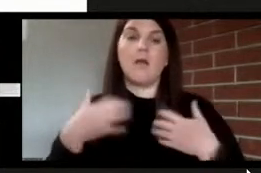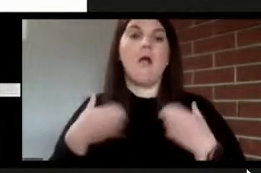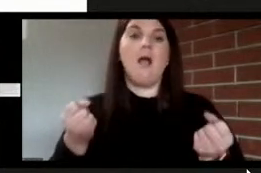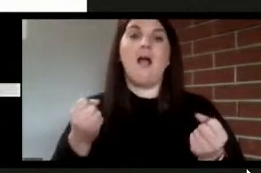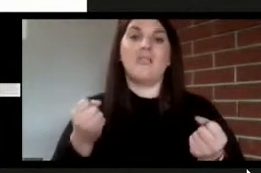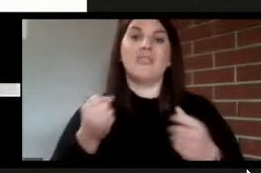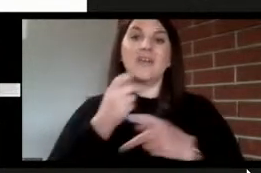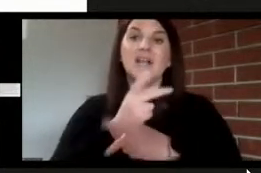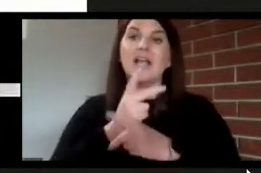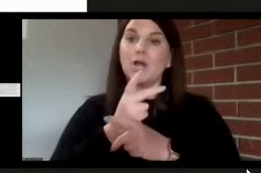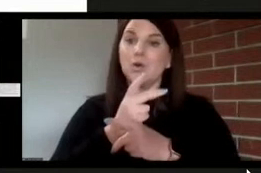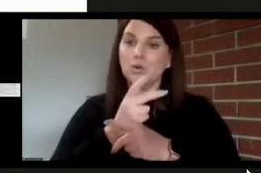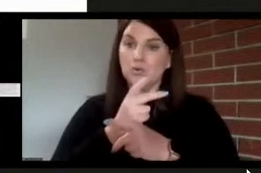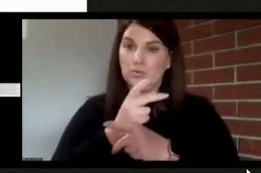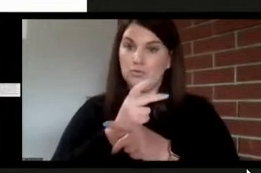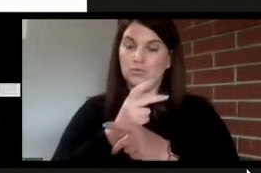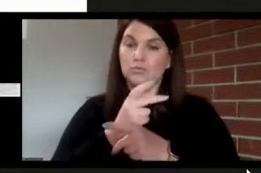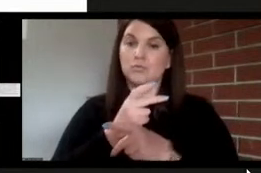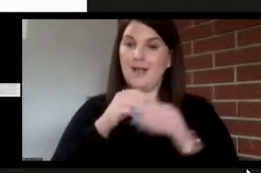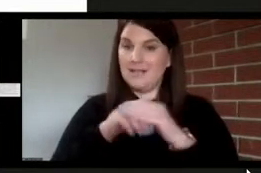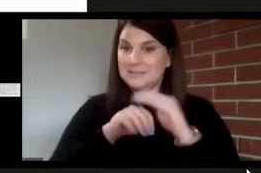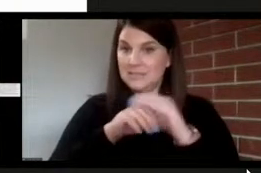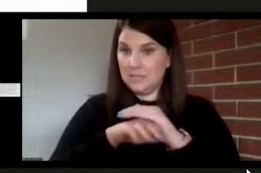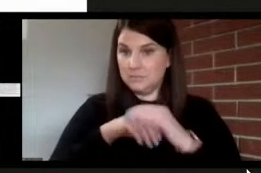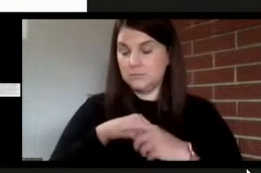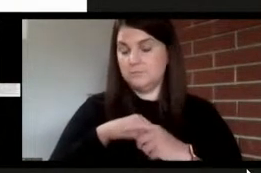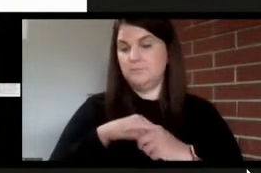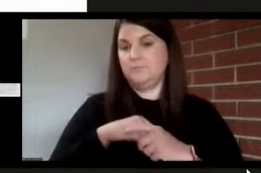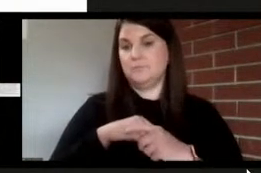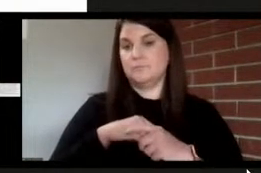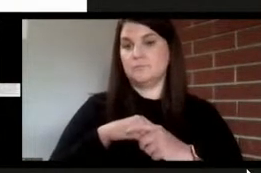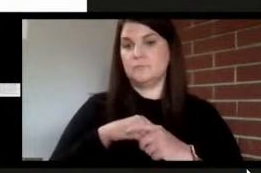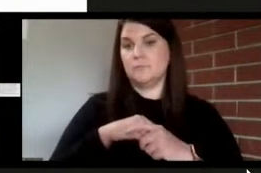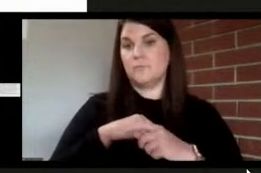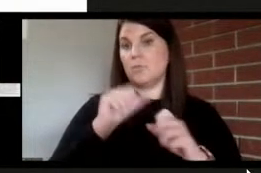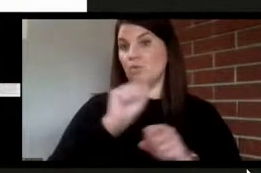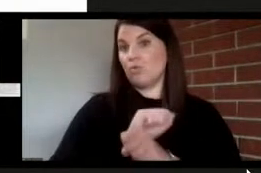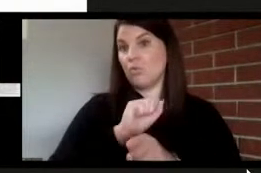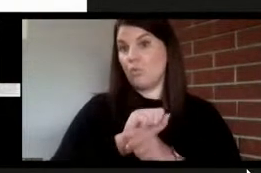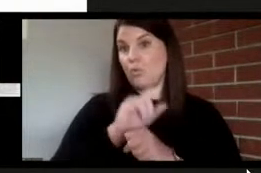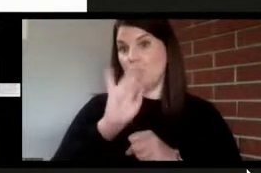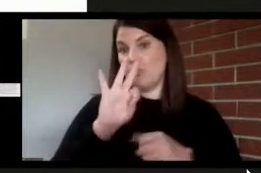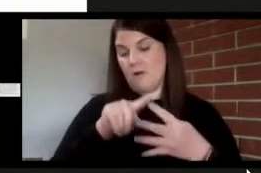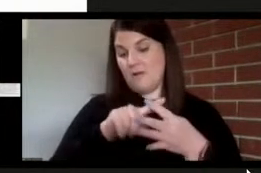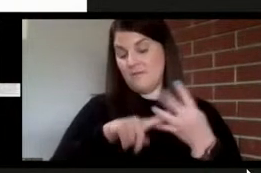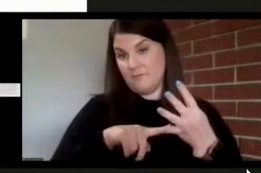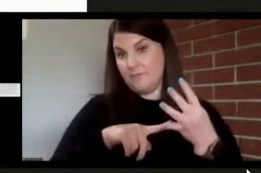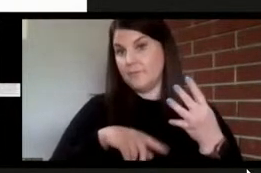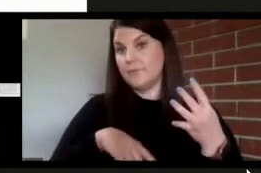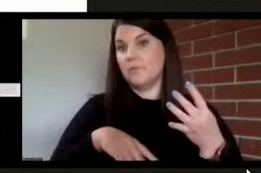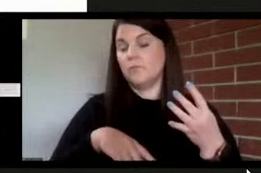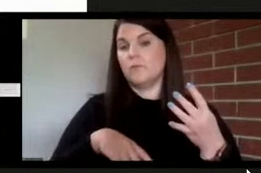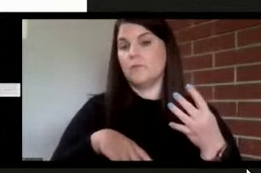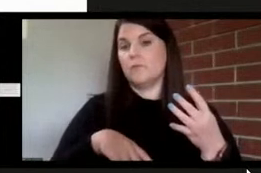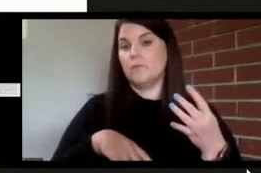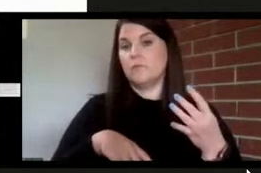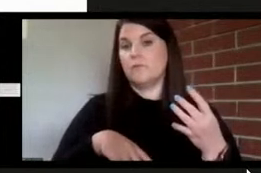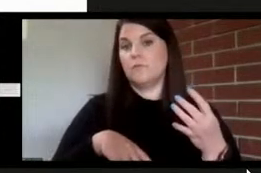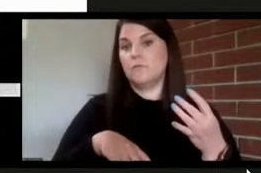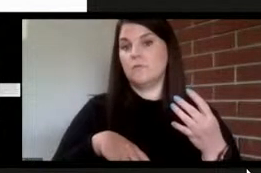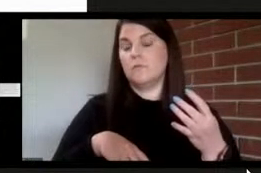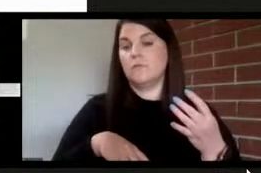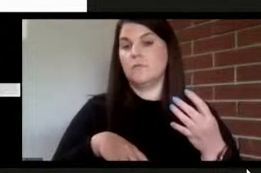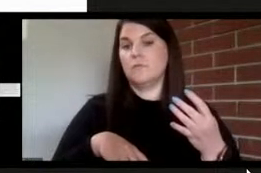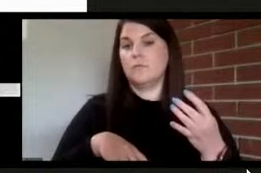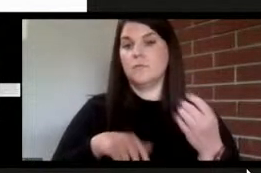healthcare access and quality. The work of this executive order is being done at the subcommittee